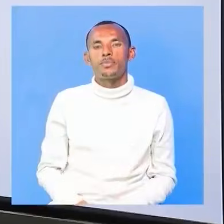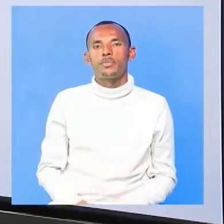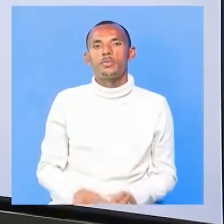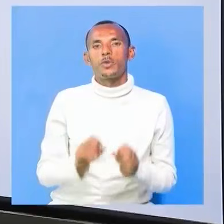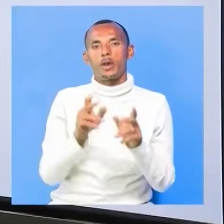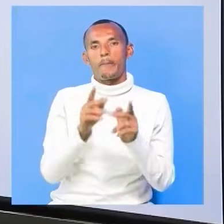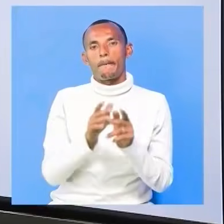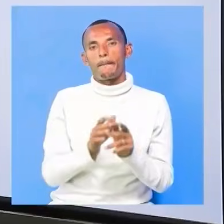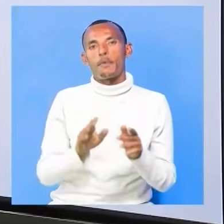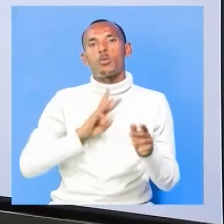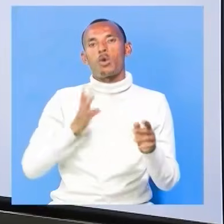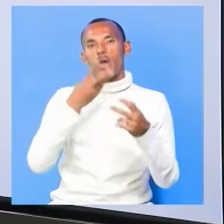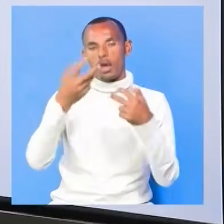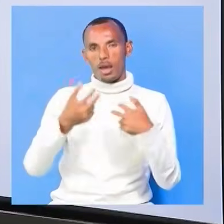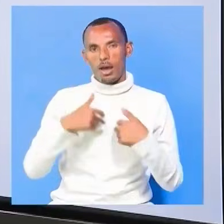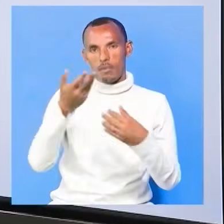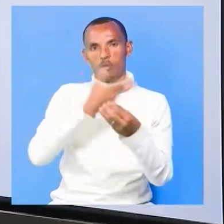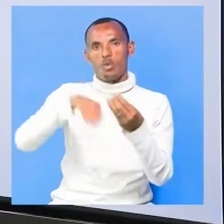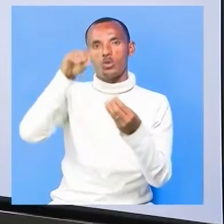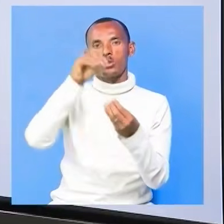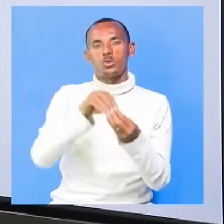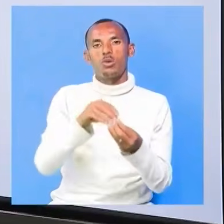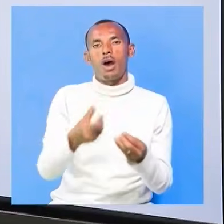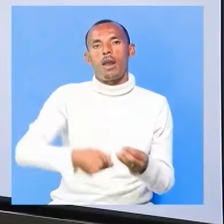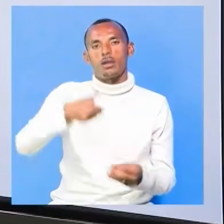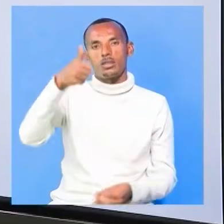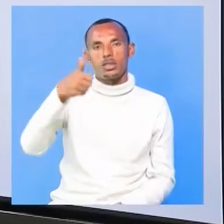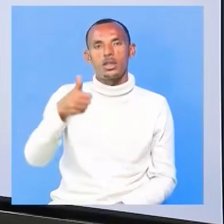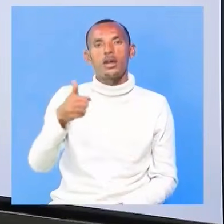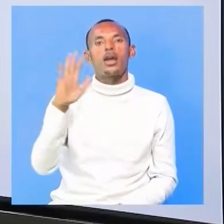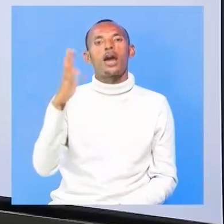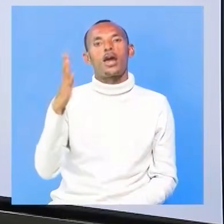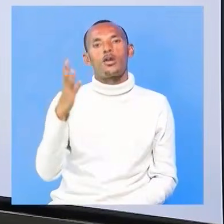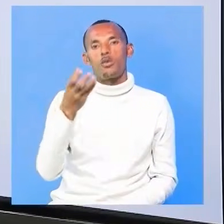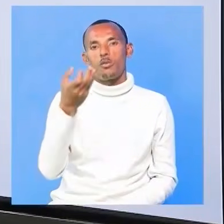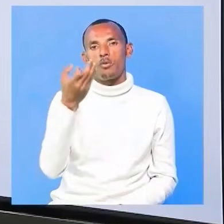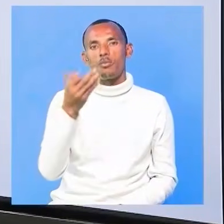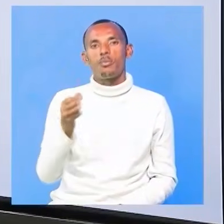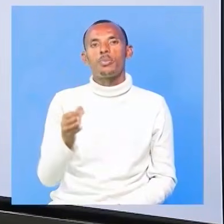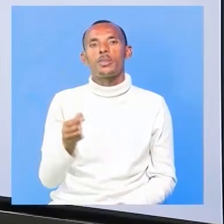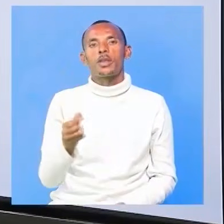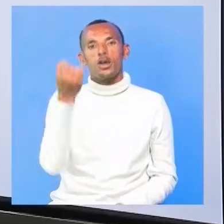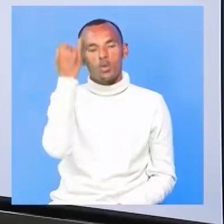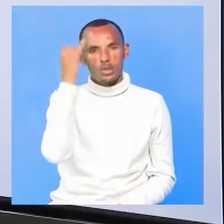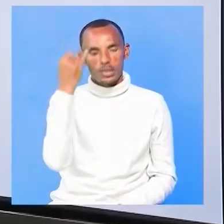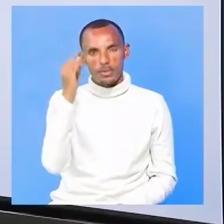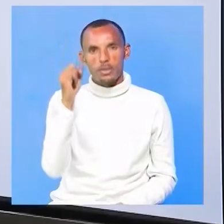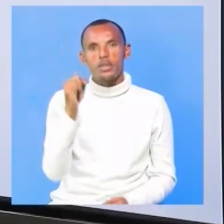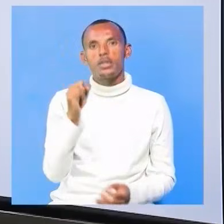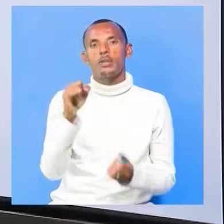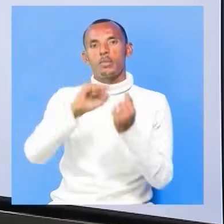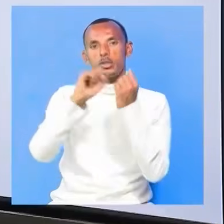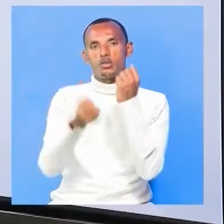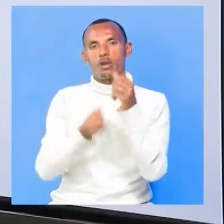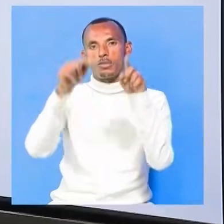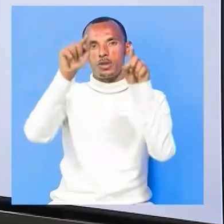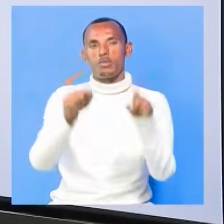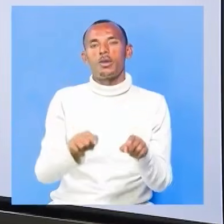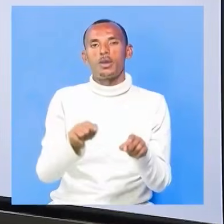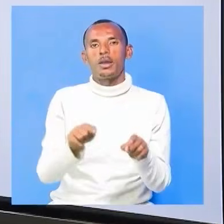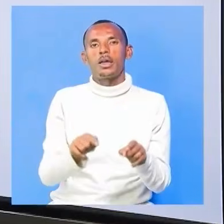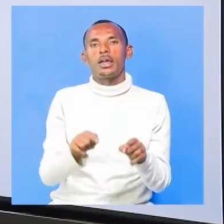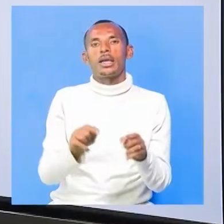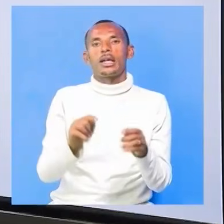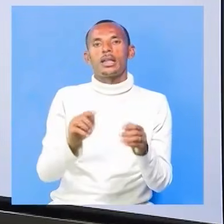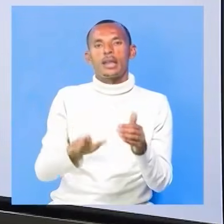Okay, we have also another kind of concept regarding absolute